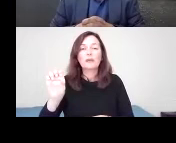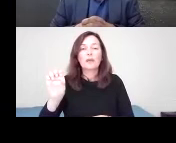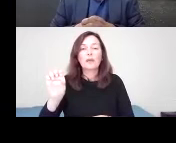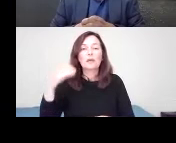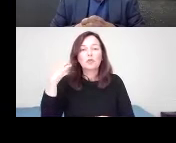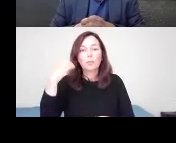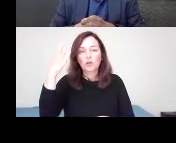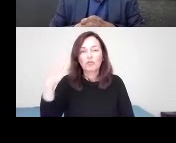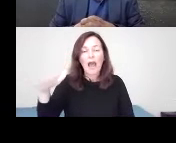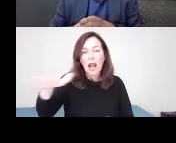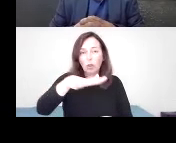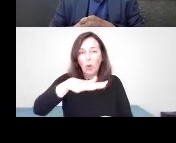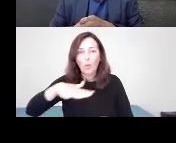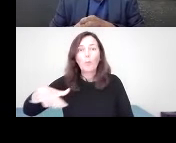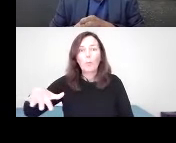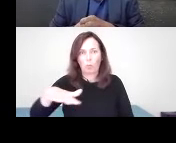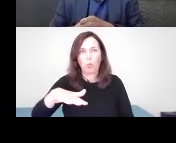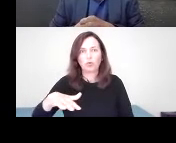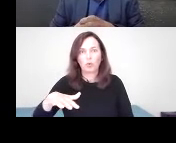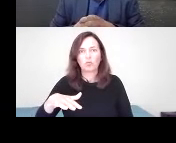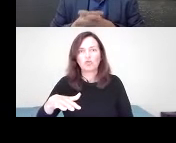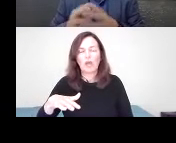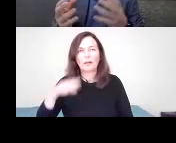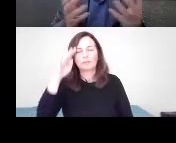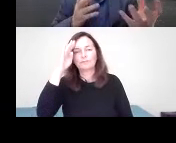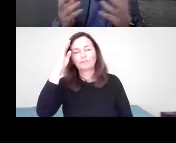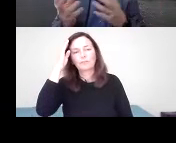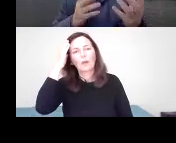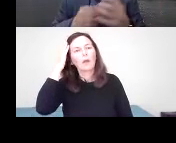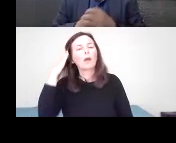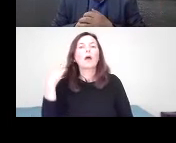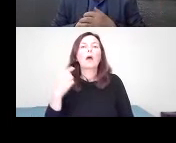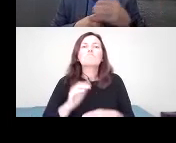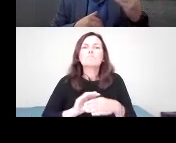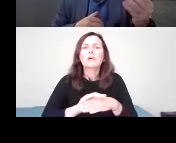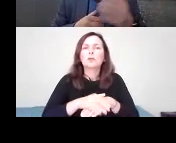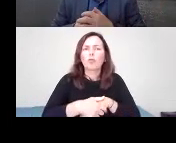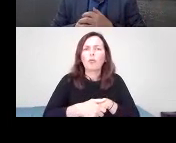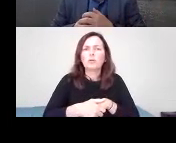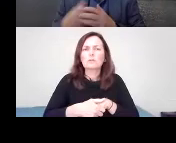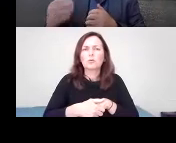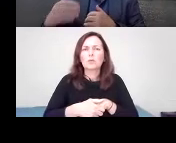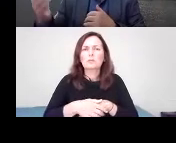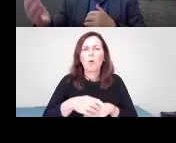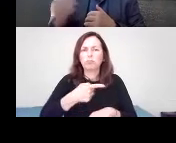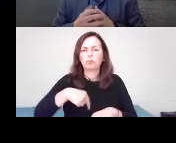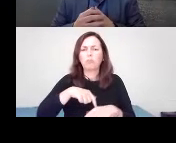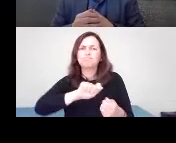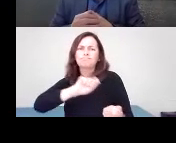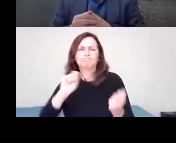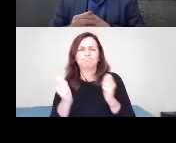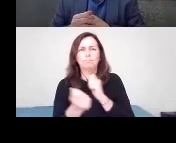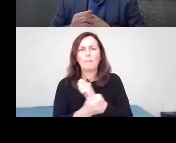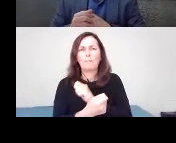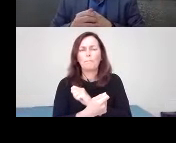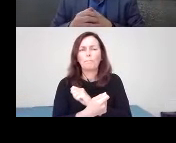to really recognize that it's really ringing the bell and there's some kind of common interest. So this is one example. Another one is a